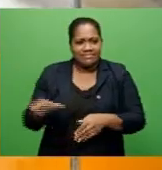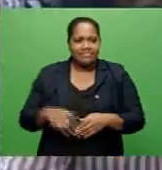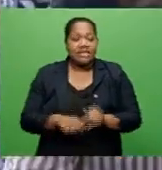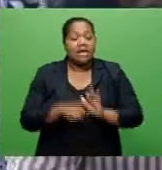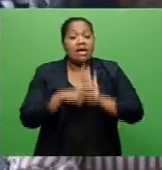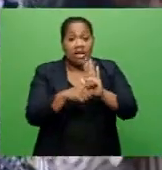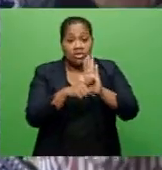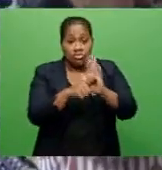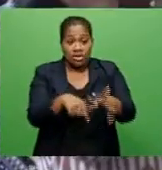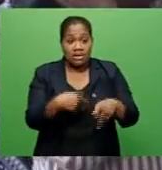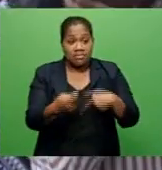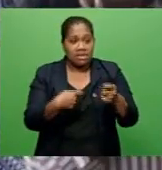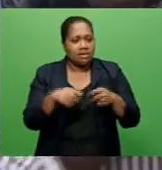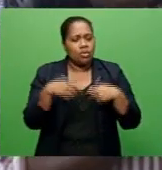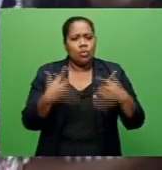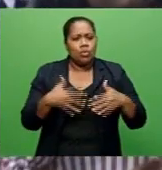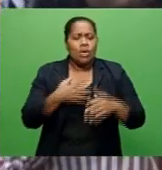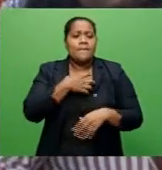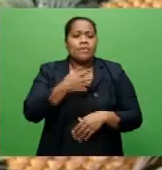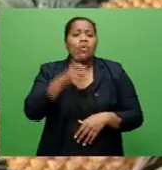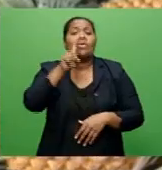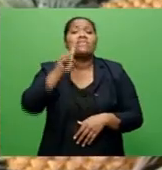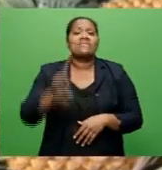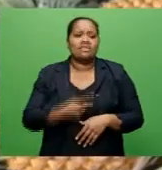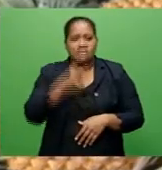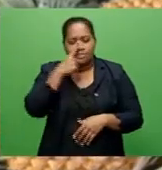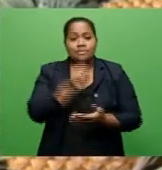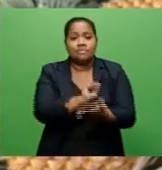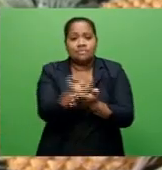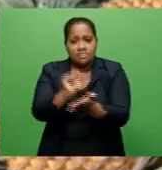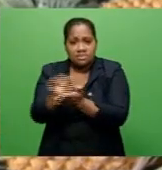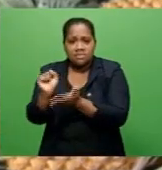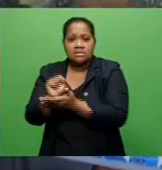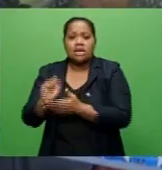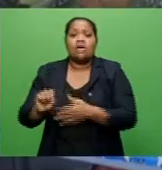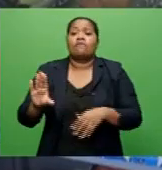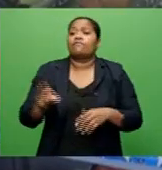market has more than 1,000 vendors that come as far as